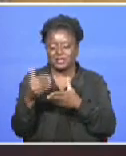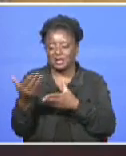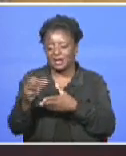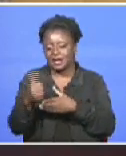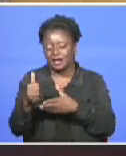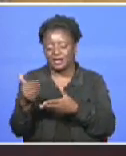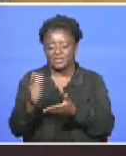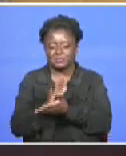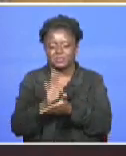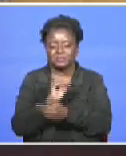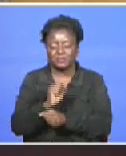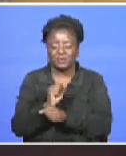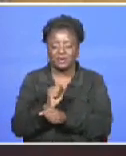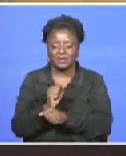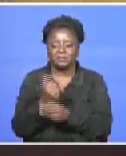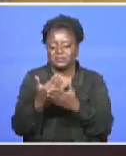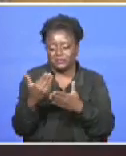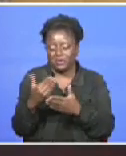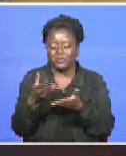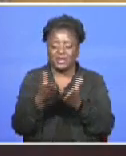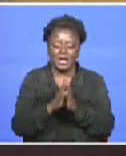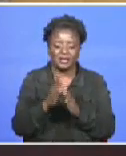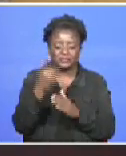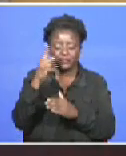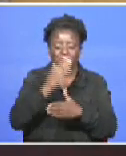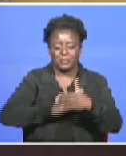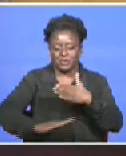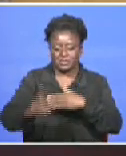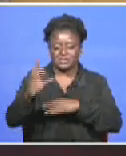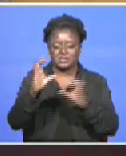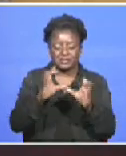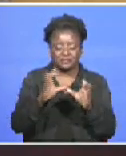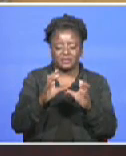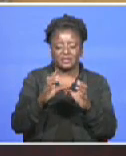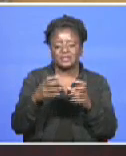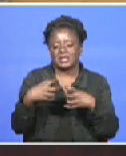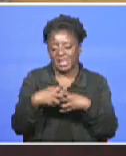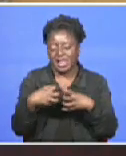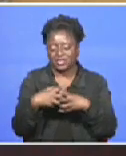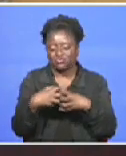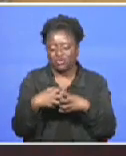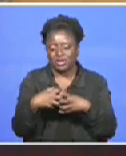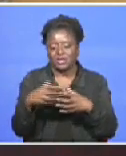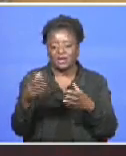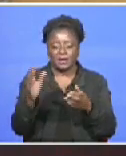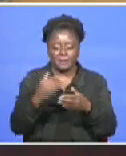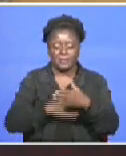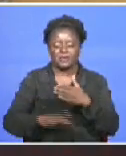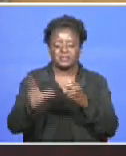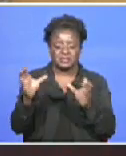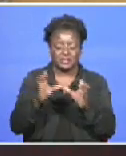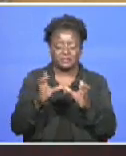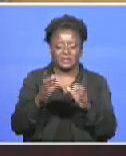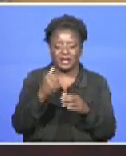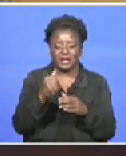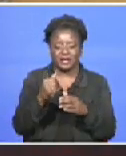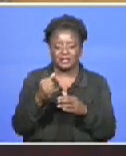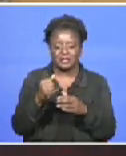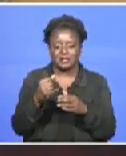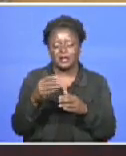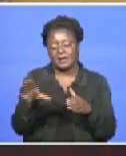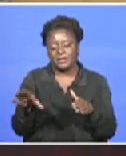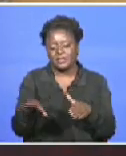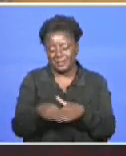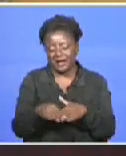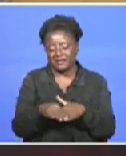we were asking them to bring in their birth certificates, the electronic version, and the electronic version of their marriage